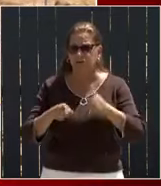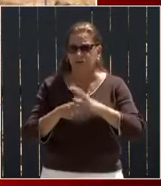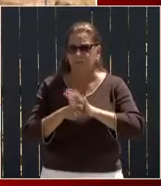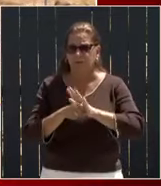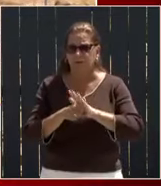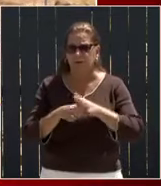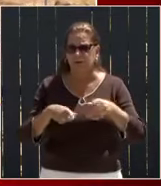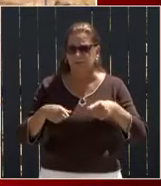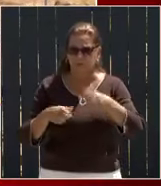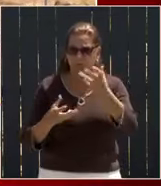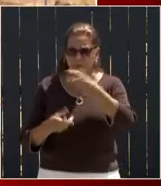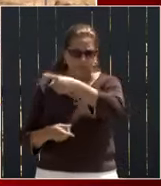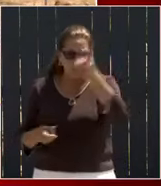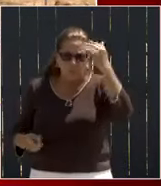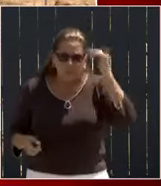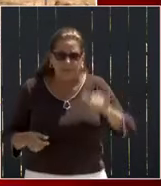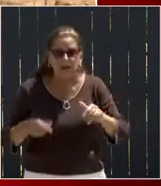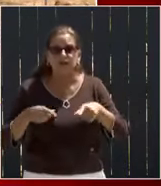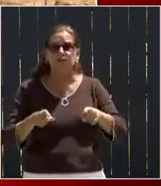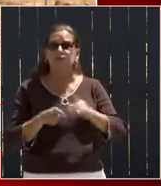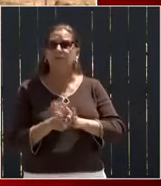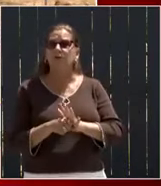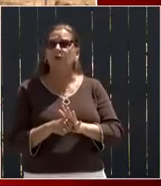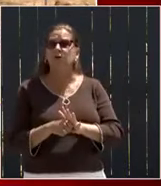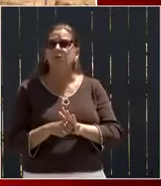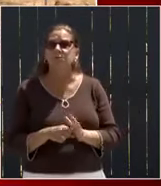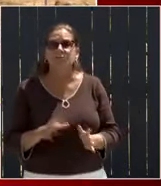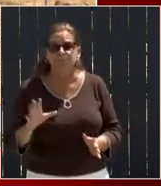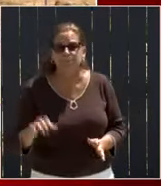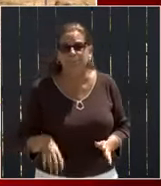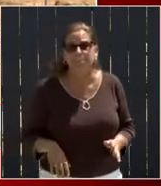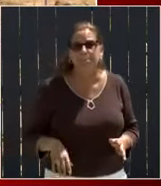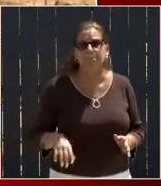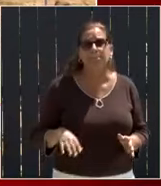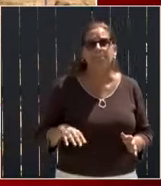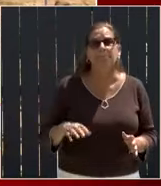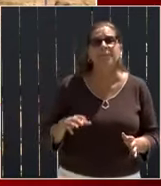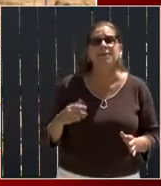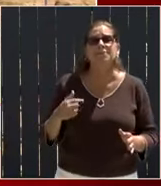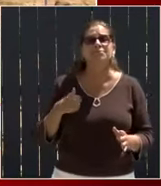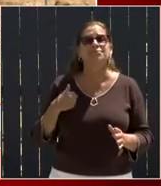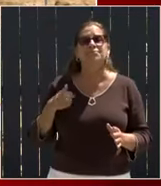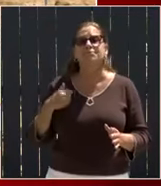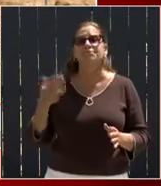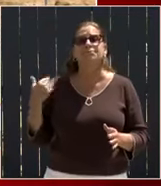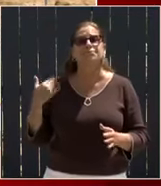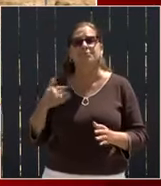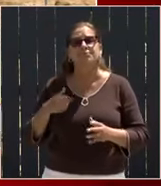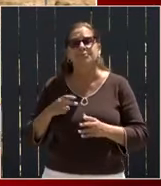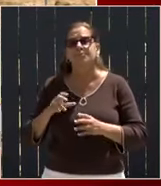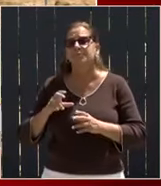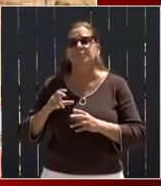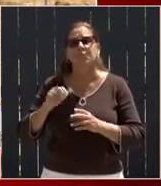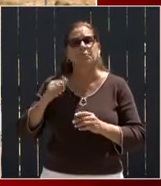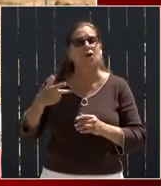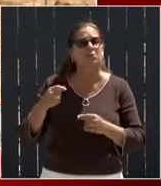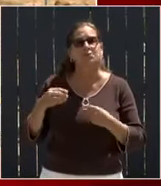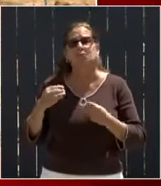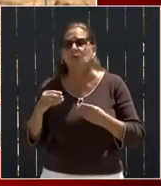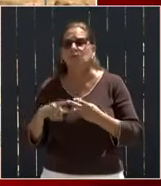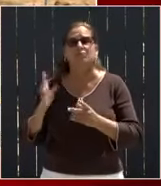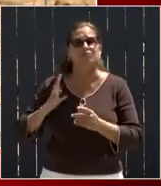note that our role goes beyond just investment in new apartments, stores, and restaurants. They build up